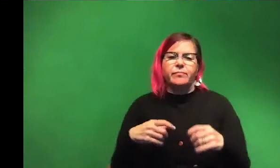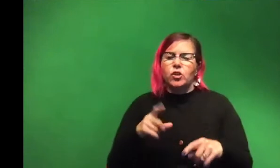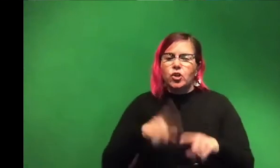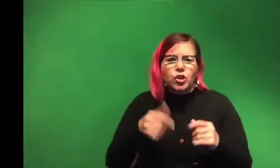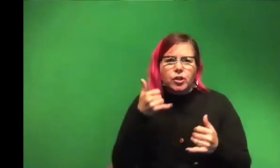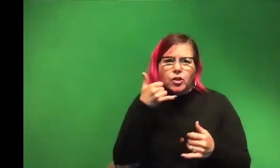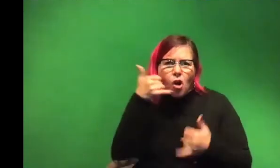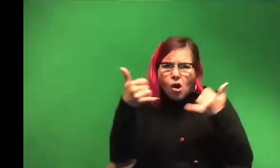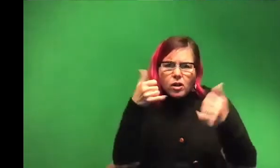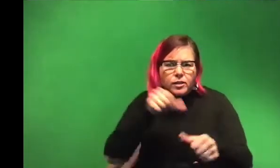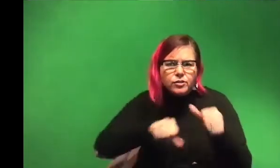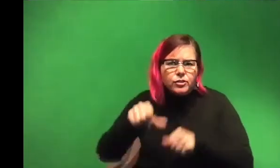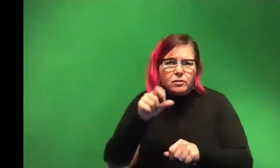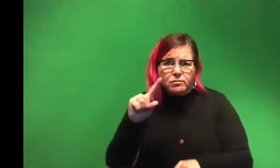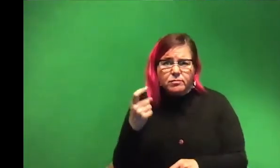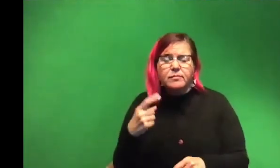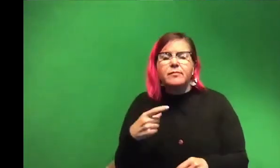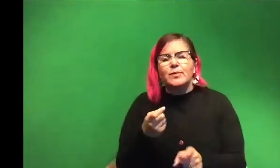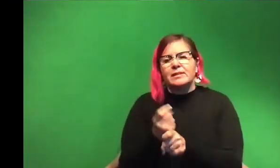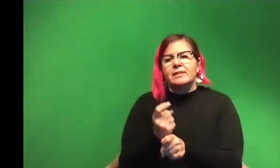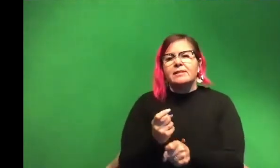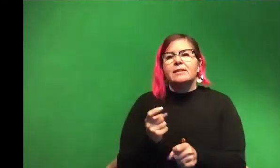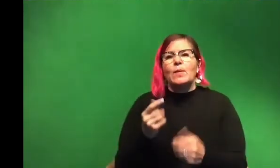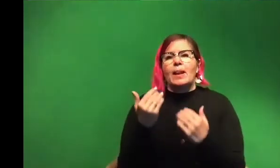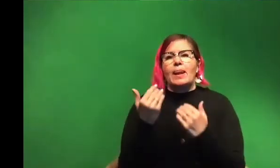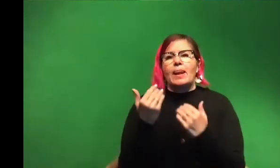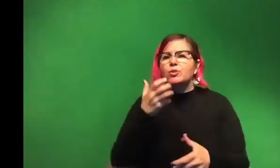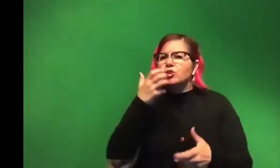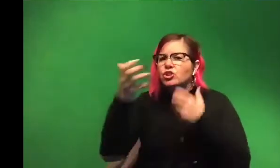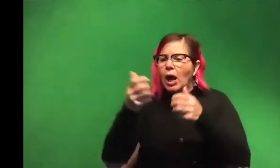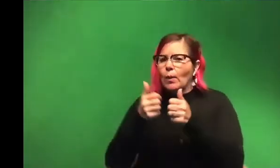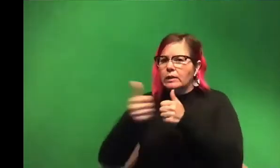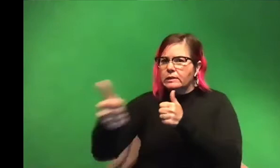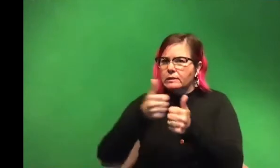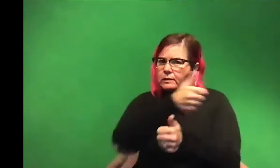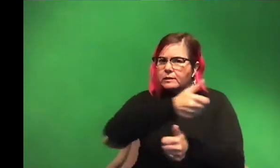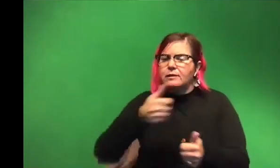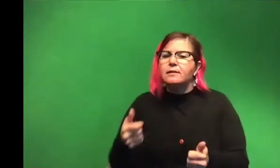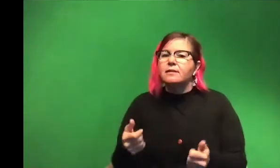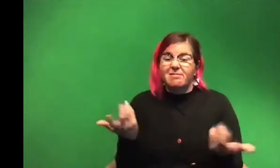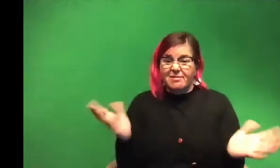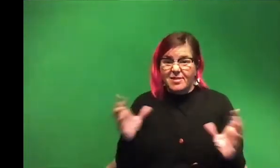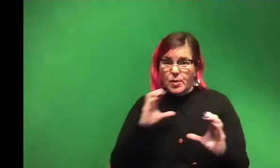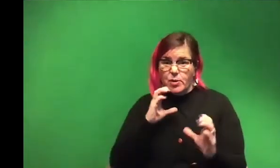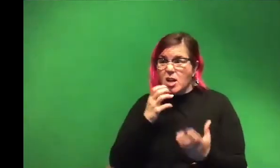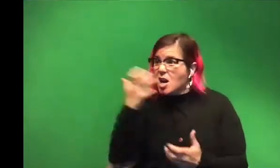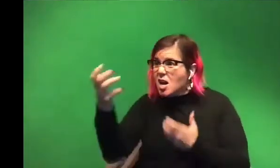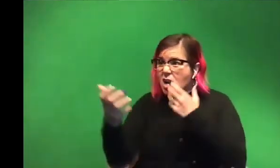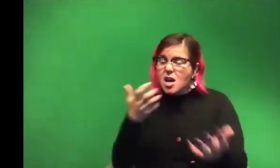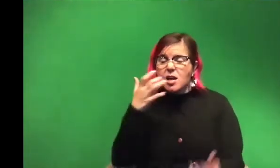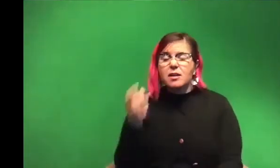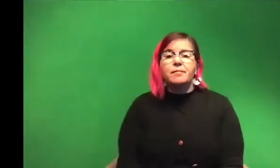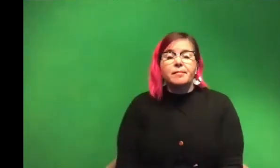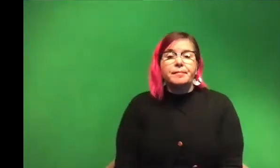other. We joke that we were limited to shouting distance because that was really the only way to communicate.